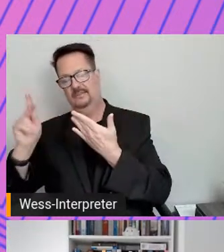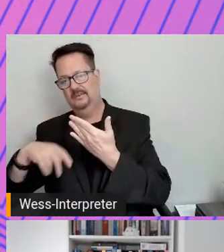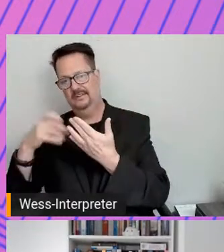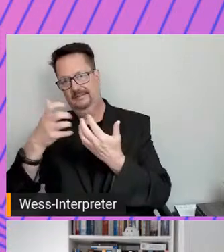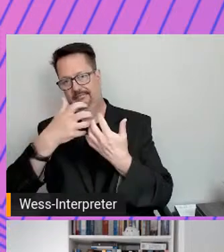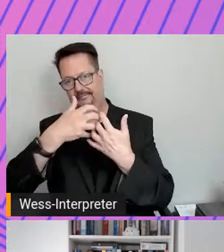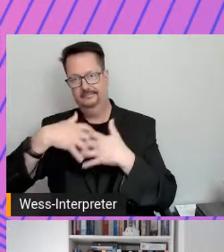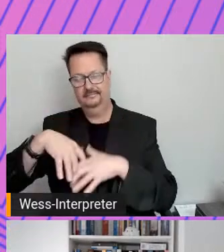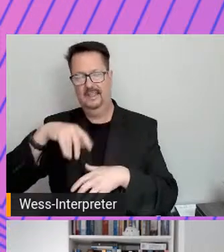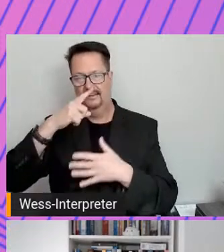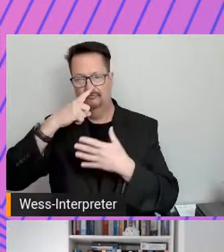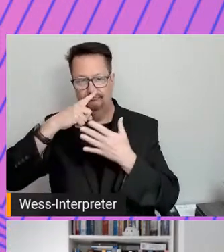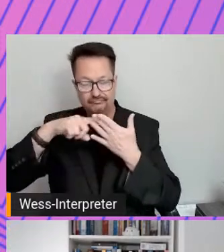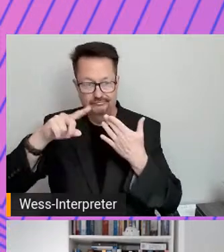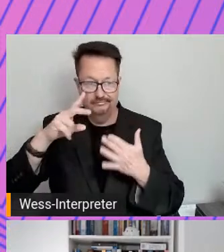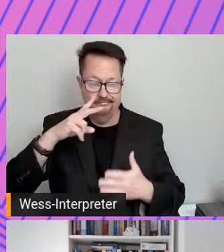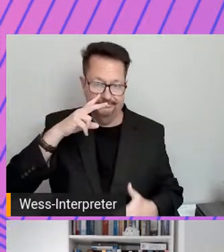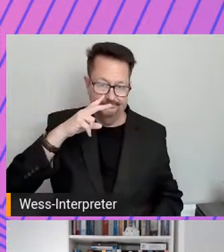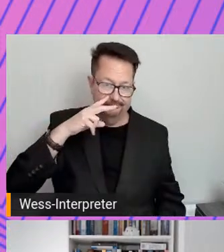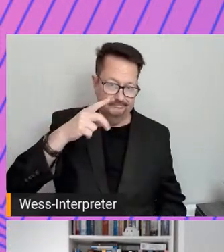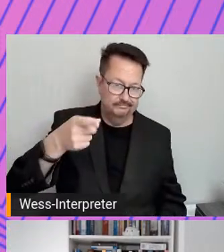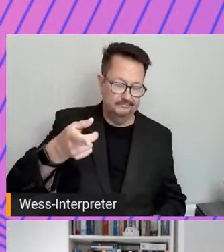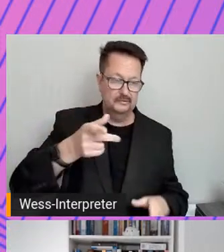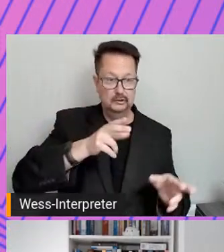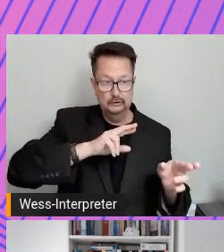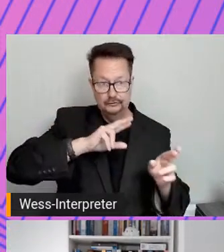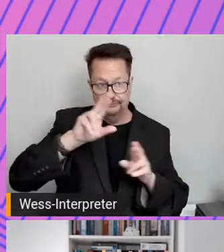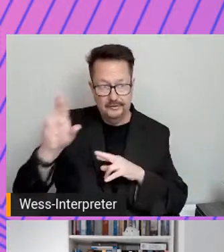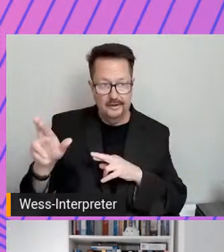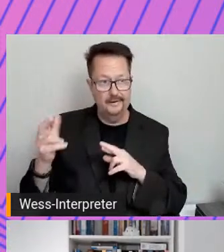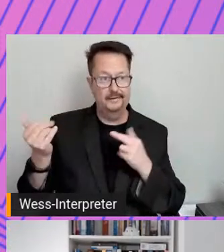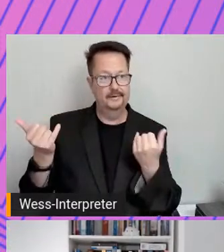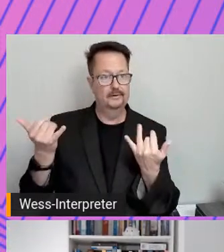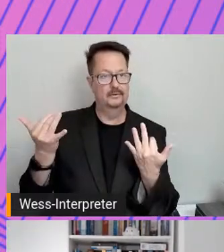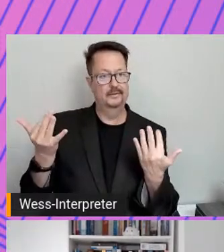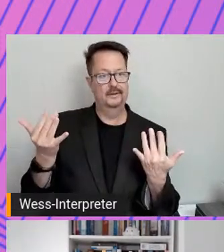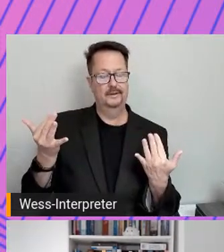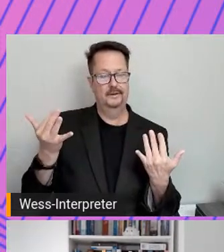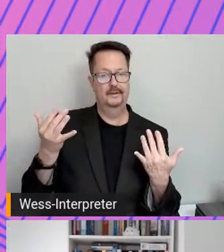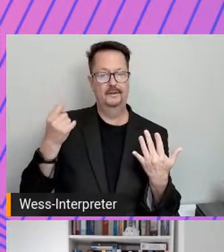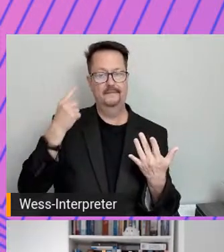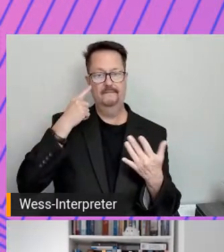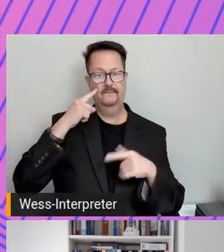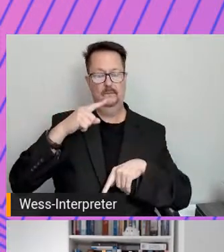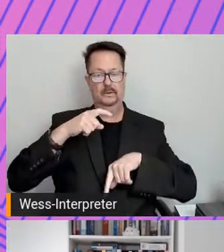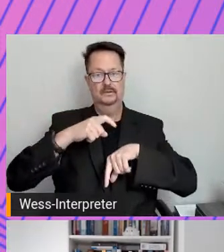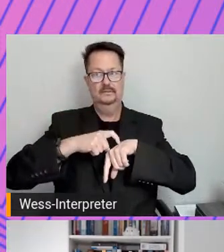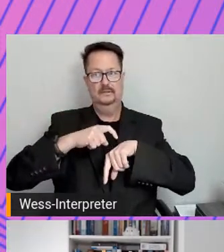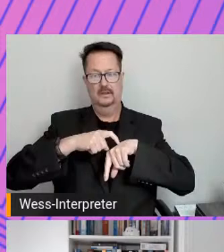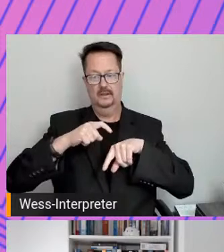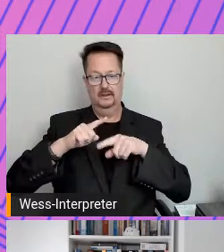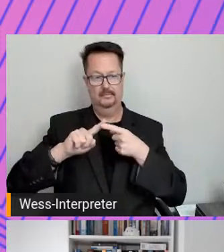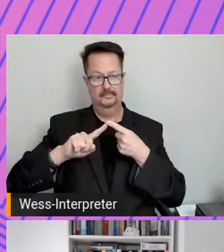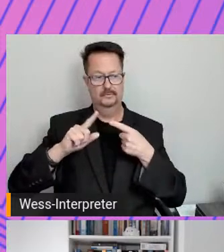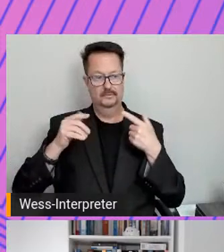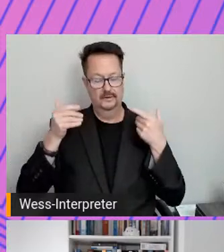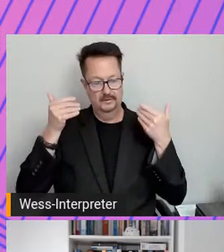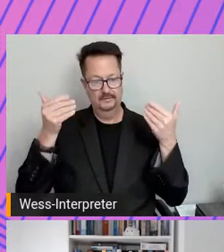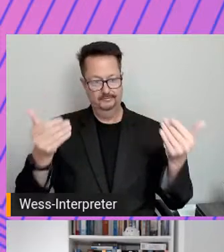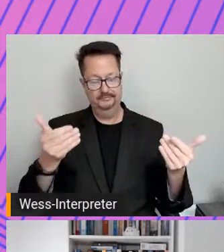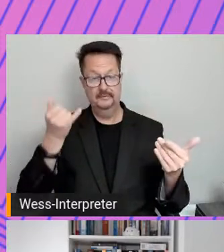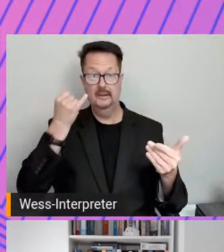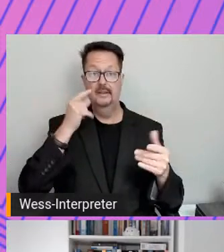if there was another program that was ready and waiting for time to execute, and if so, then it would be